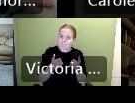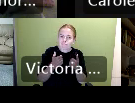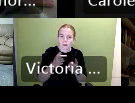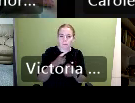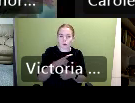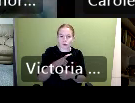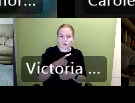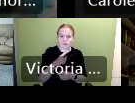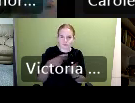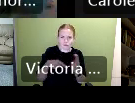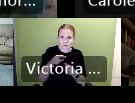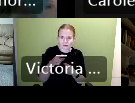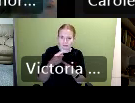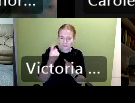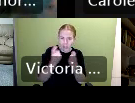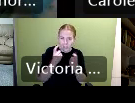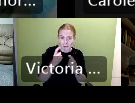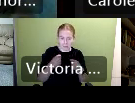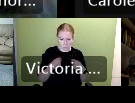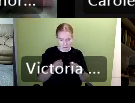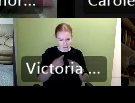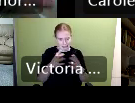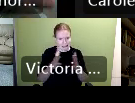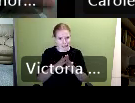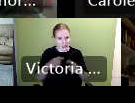do for ourselves space? What